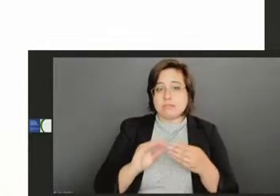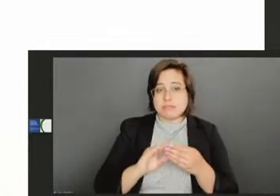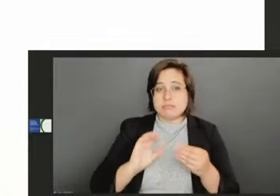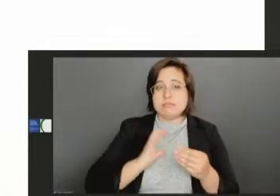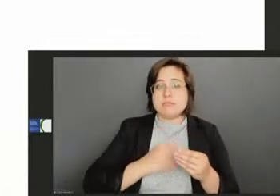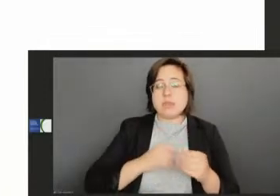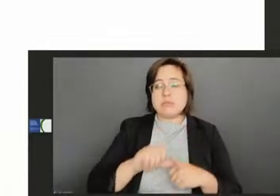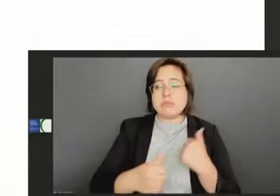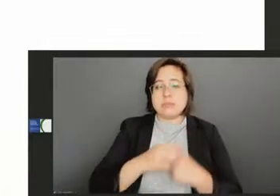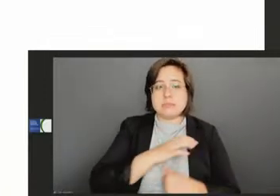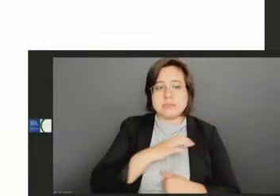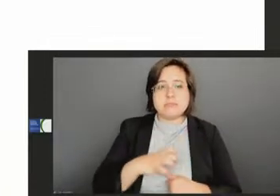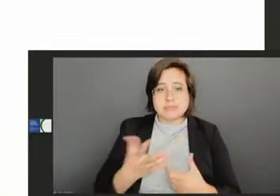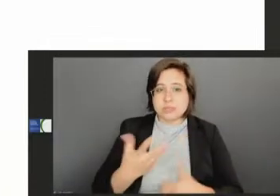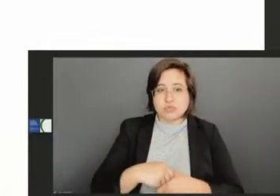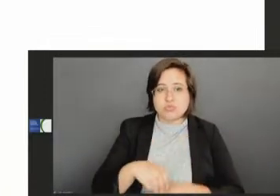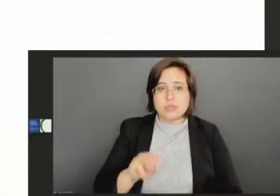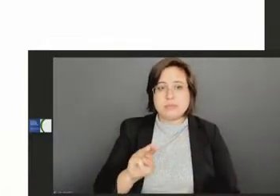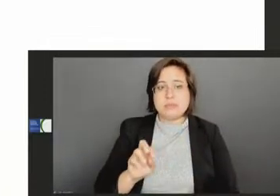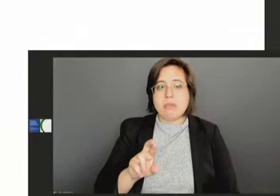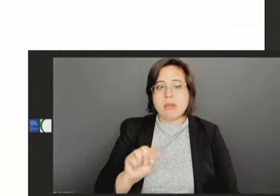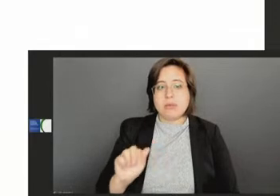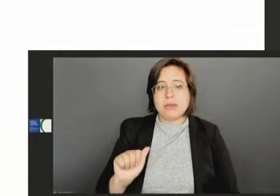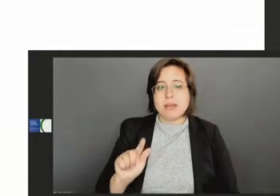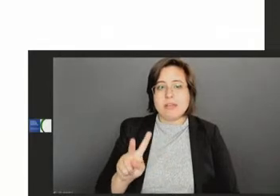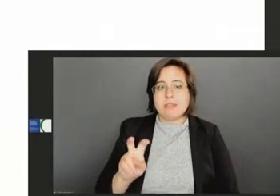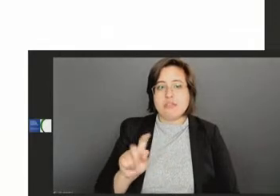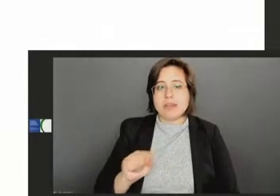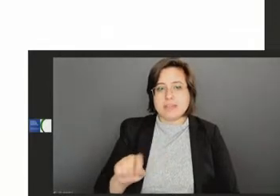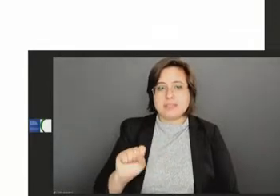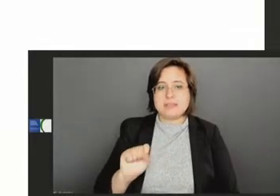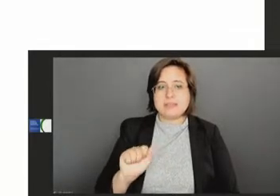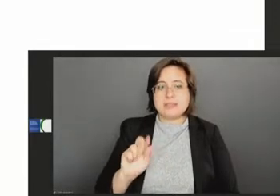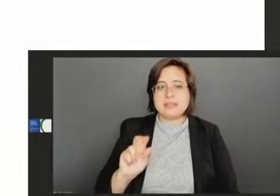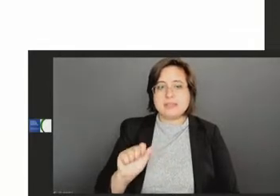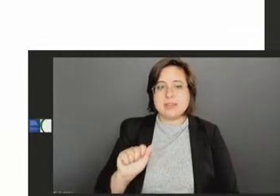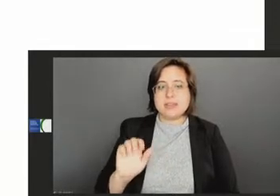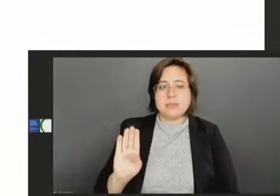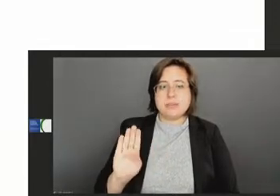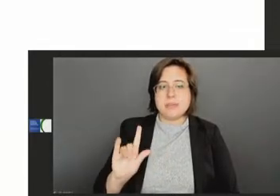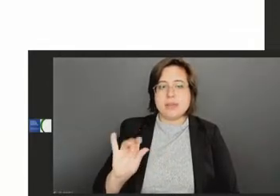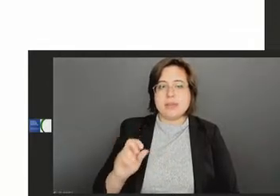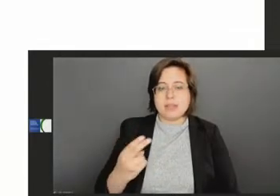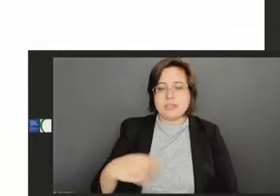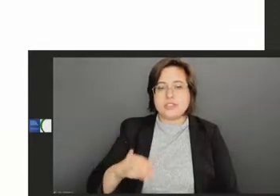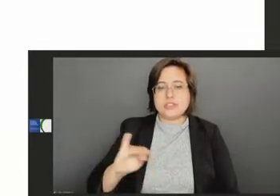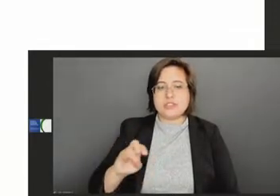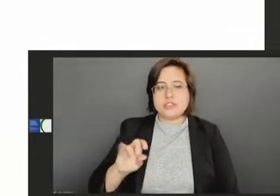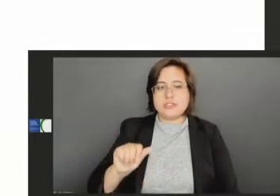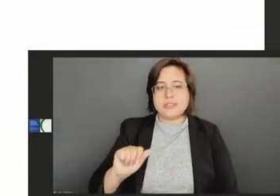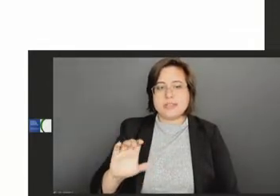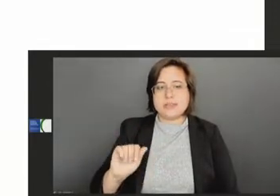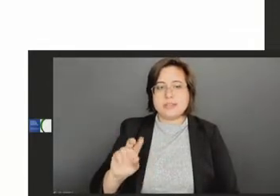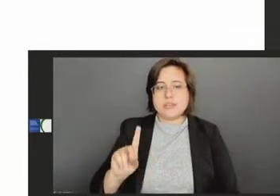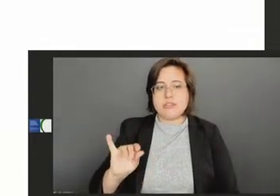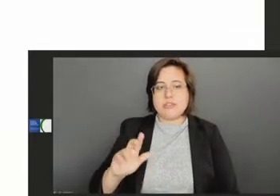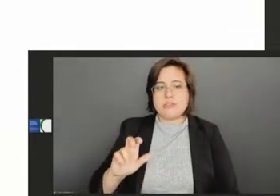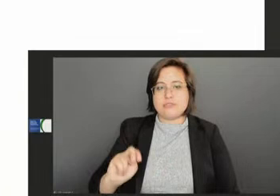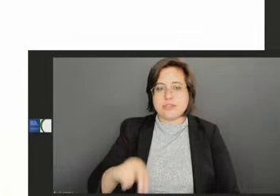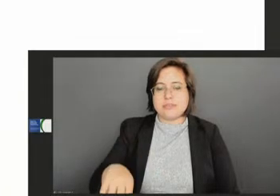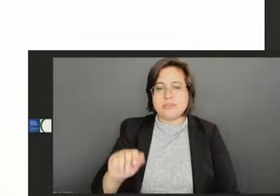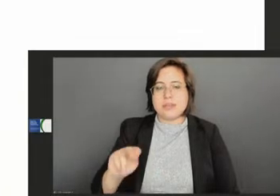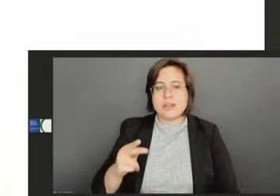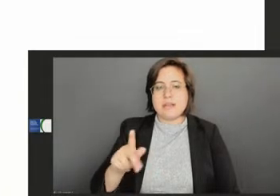of Myra Alvarez, Sarah Blige, Jessica Cardachon, Angela Hanks, Victor